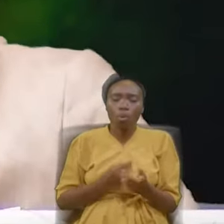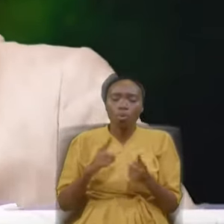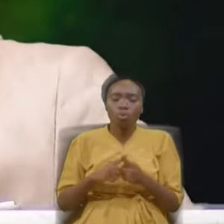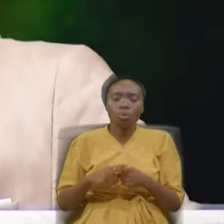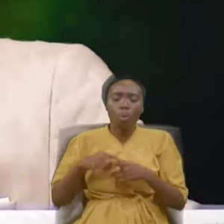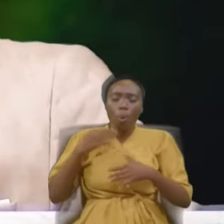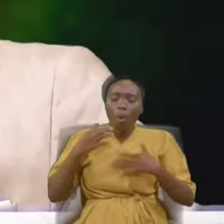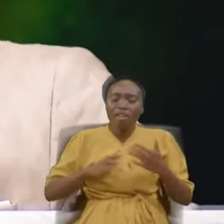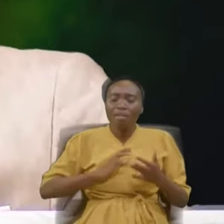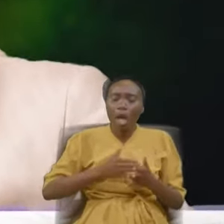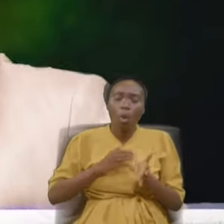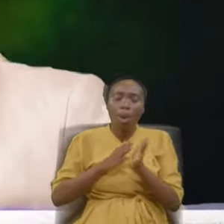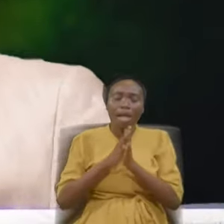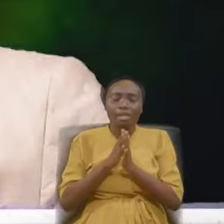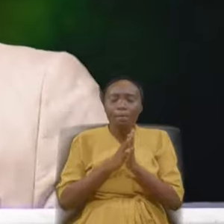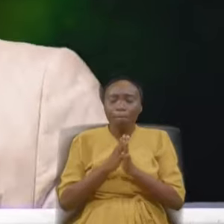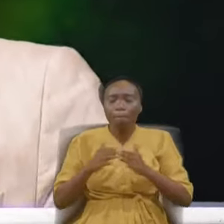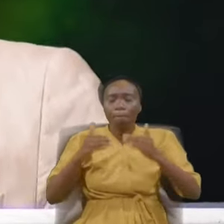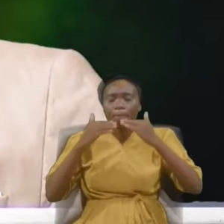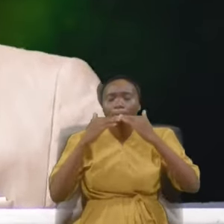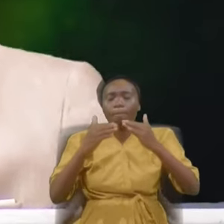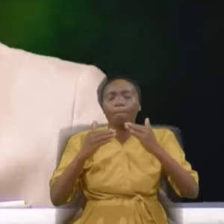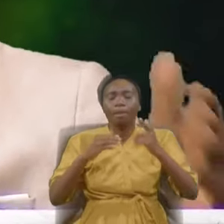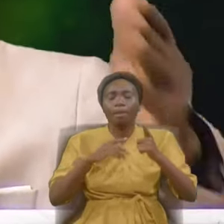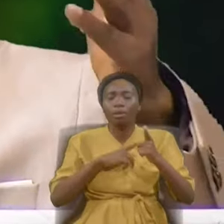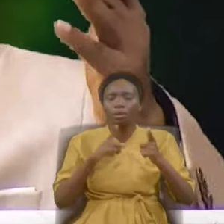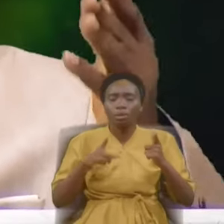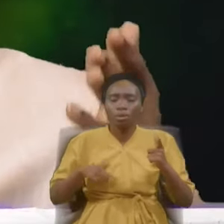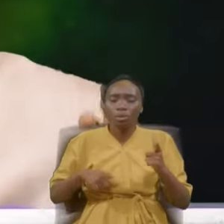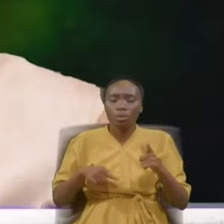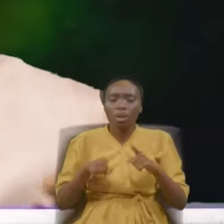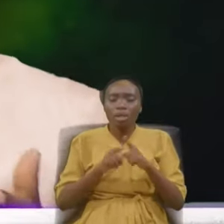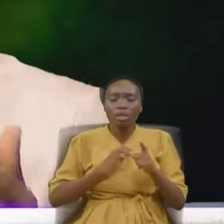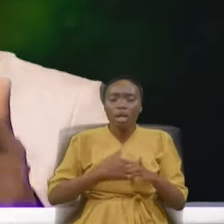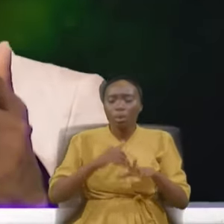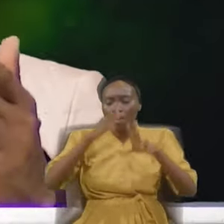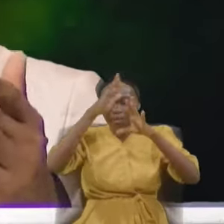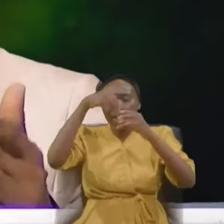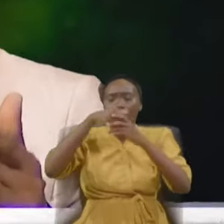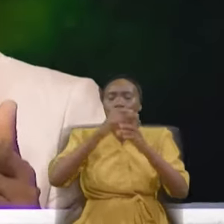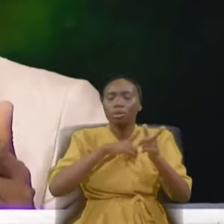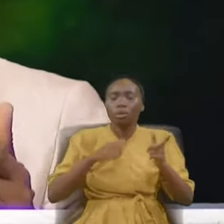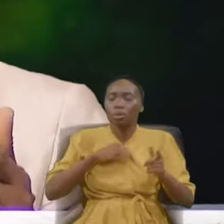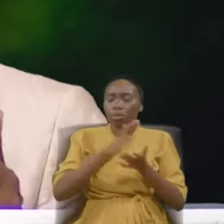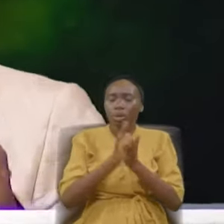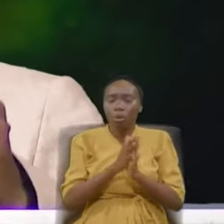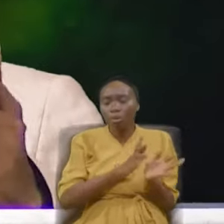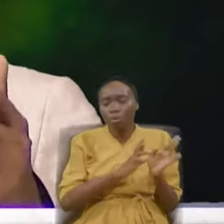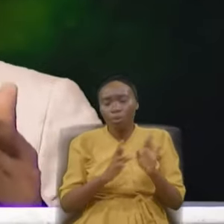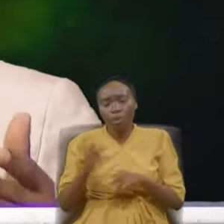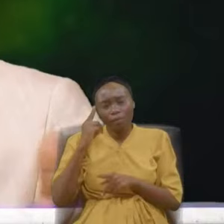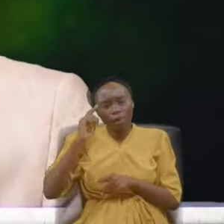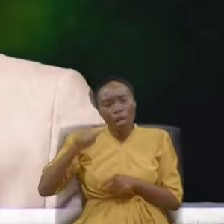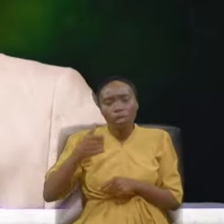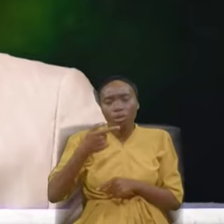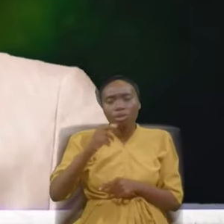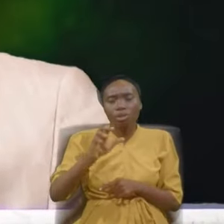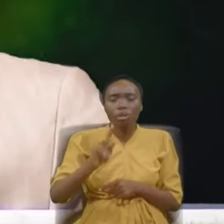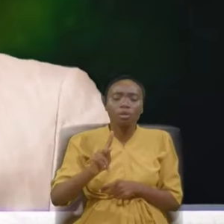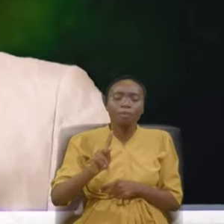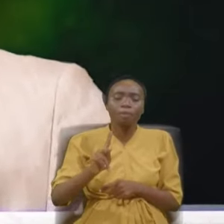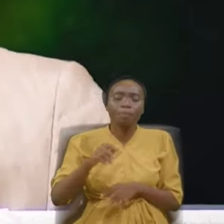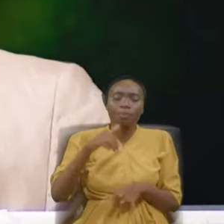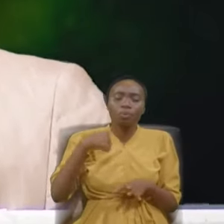our desire. Thank you very much. As our Father in the Lord is getting ready for another GCK,